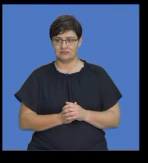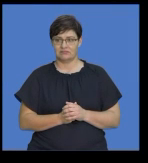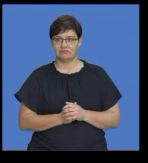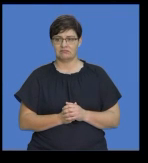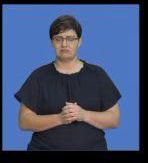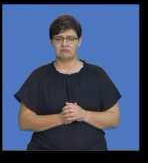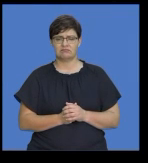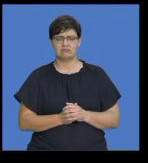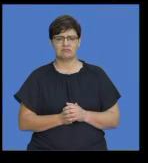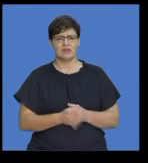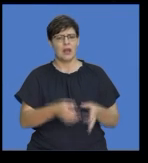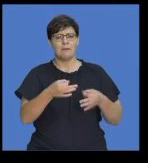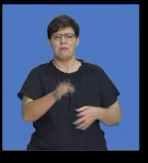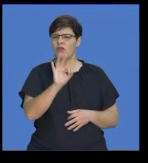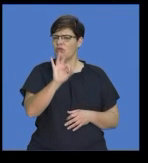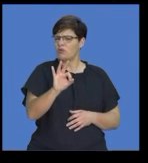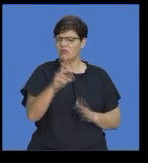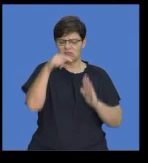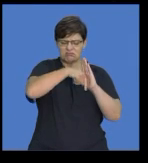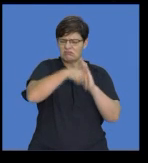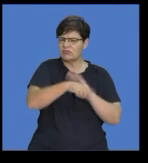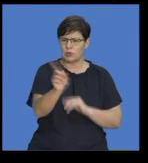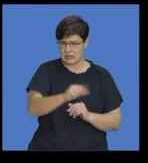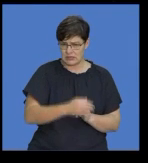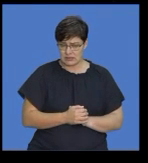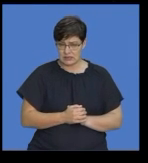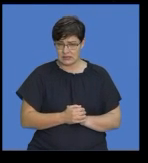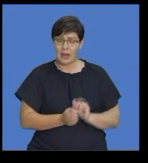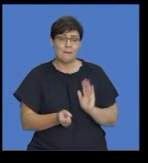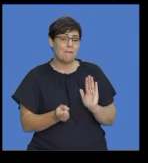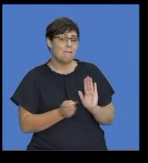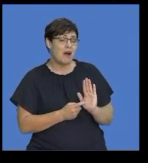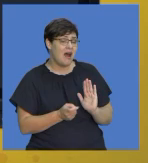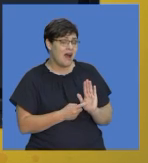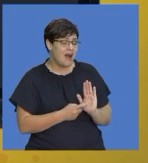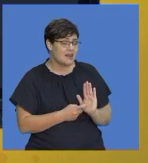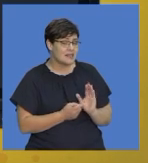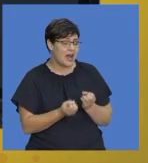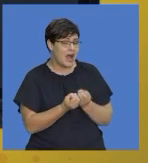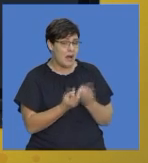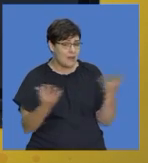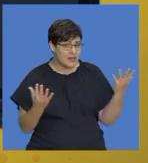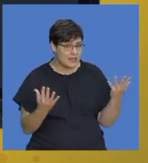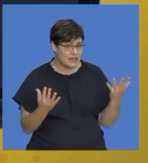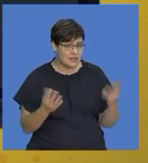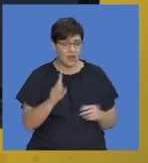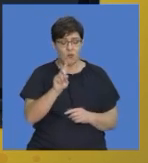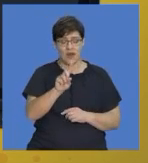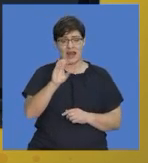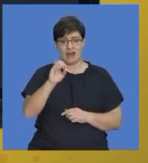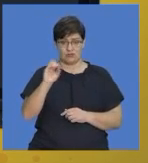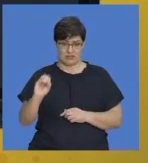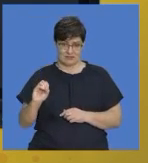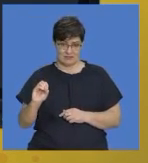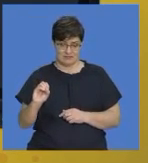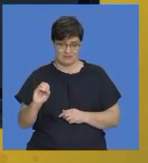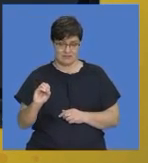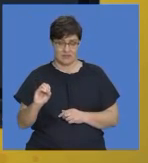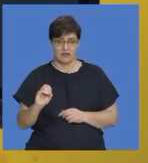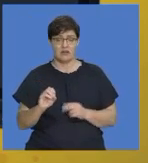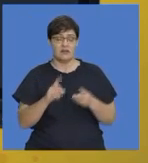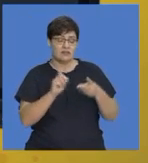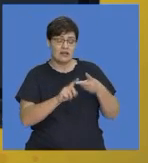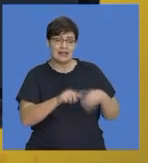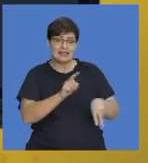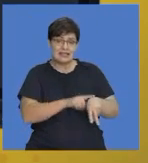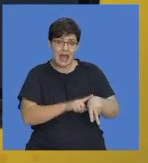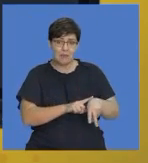So what does paper 3 look like? Paper 3 as you all know is 100 marks and it